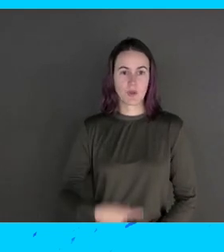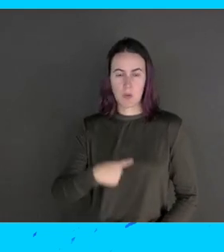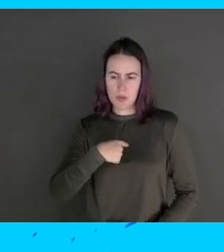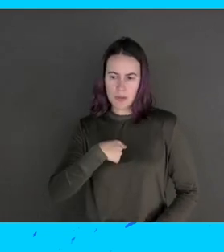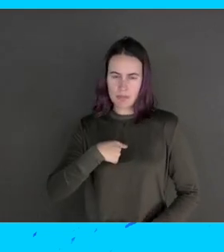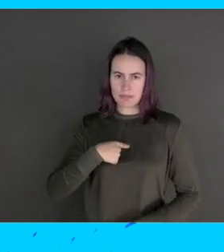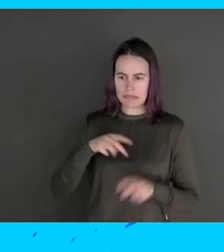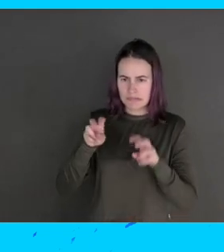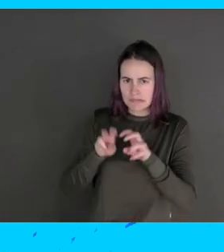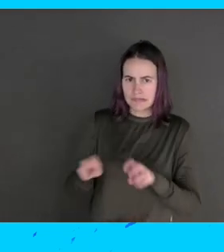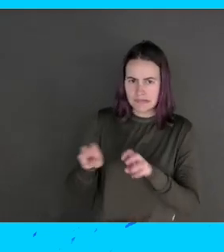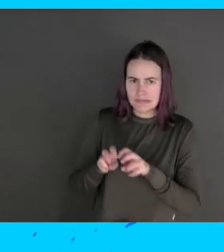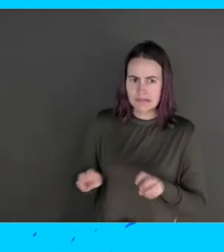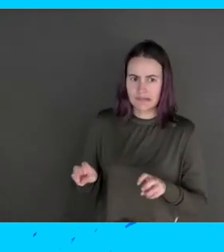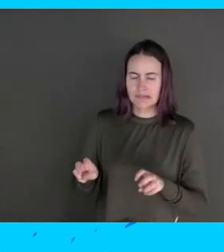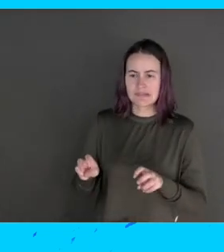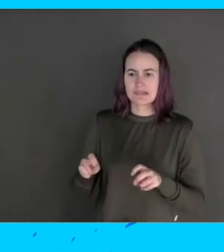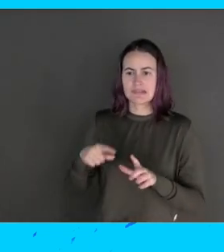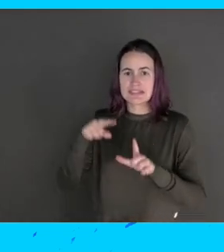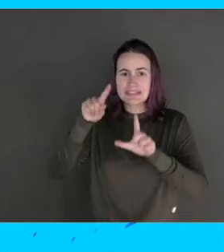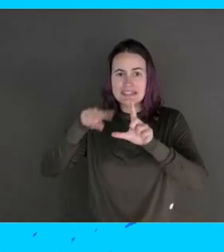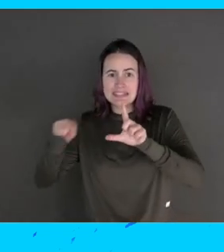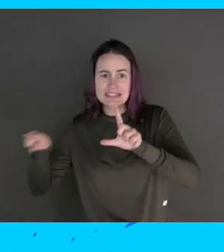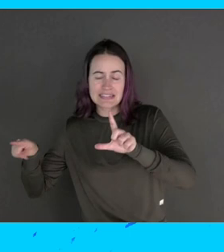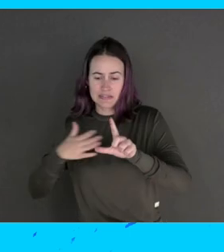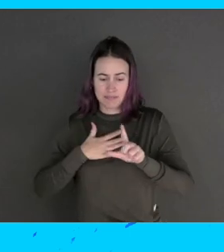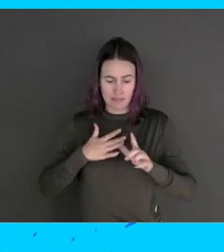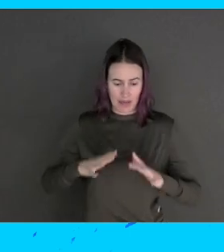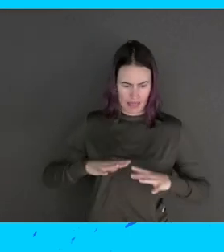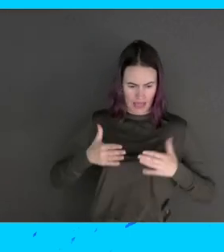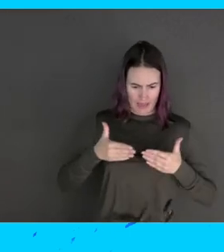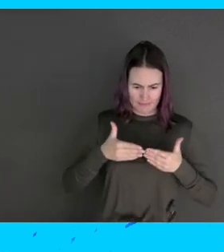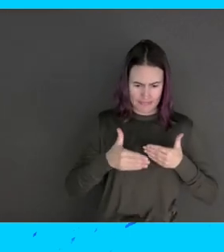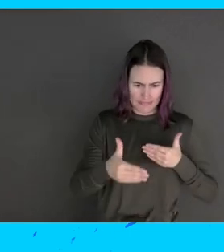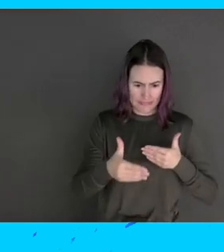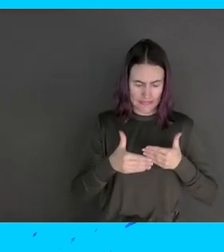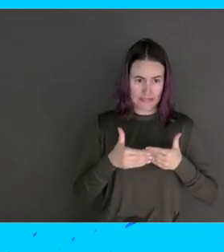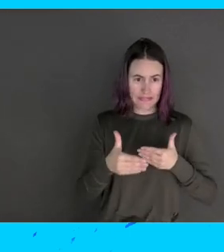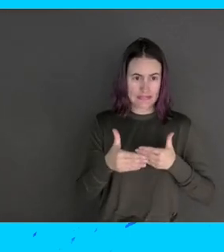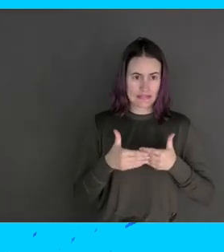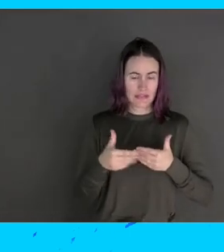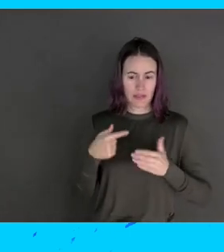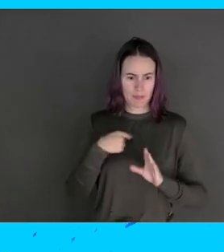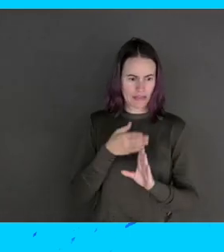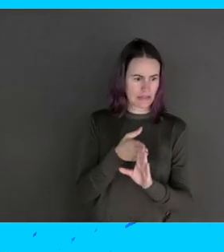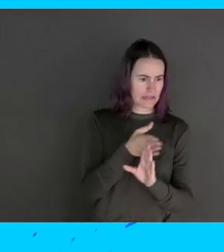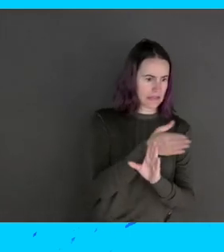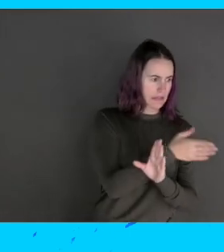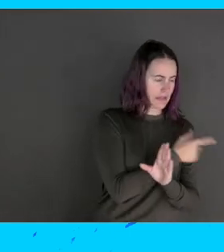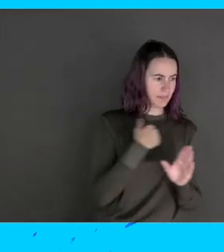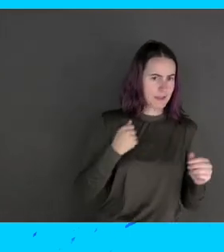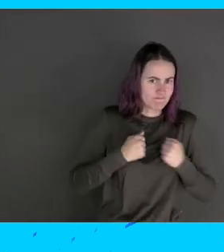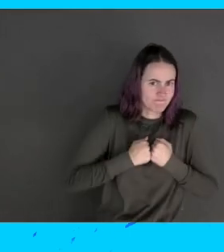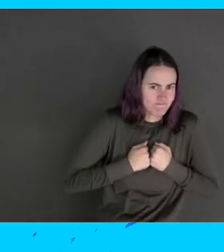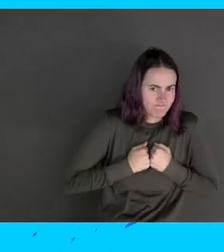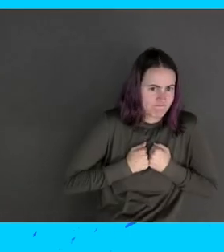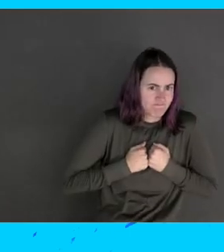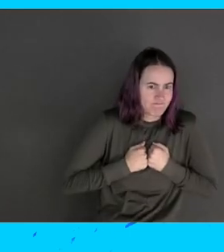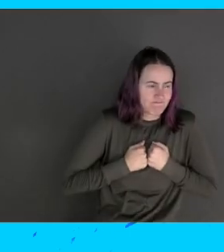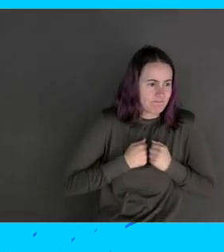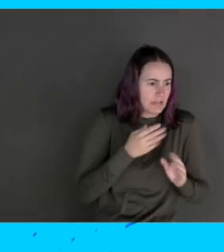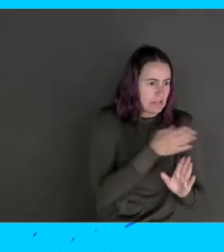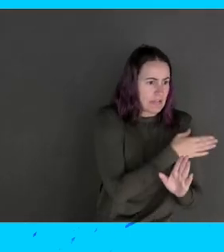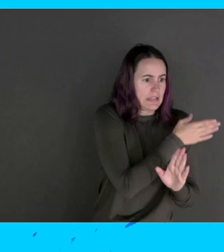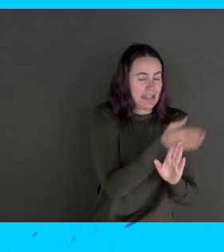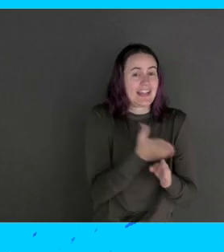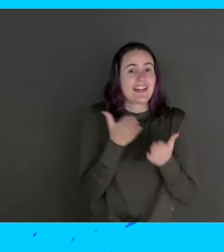the life expectancy, it was a huge factor. I'm like, I already lost all those other years, and I've come to that, I've come to this point